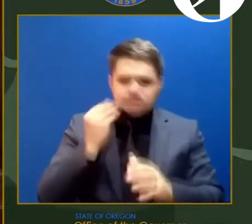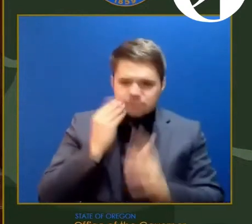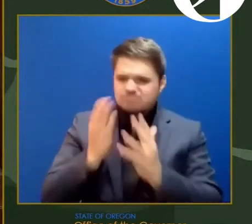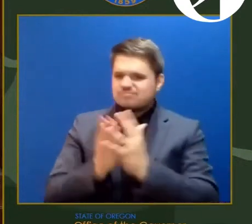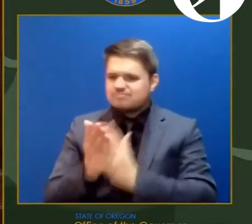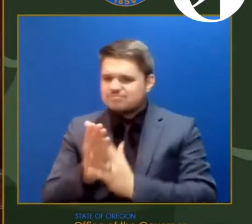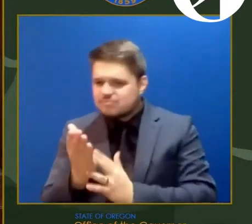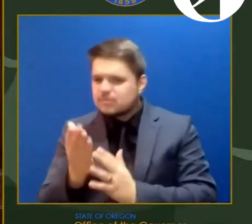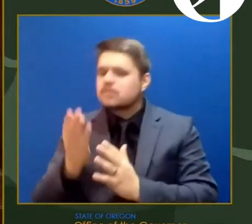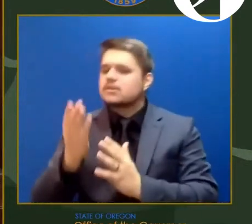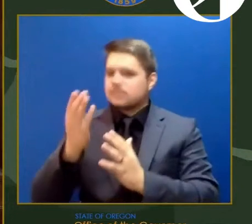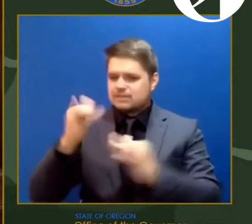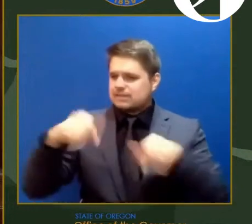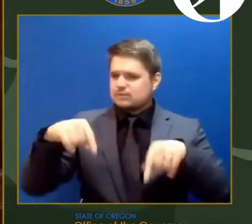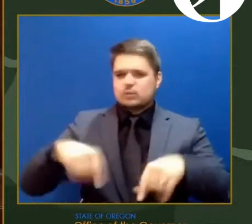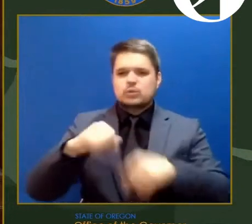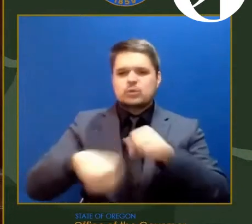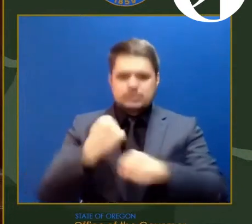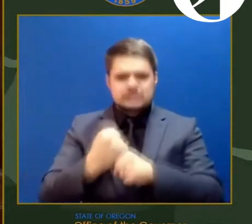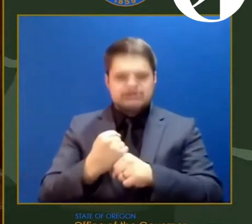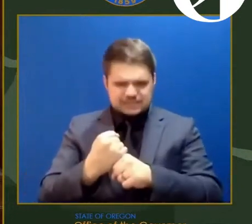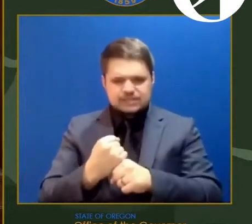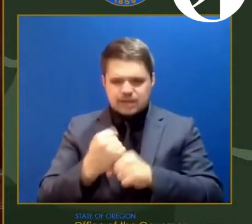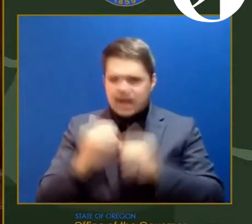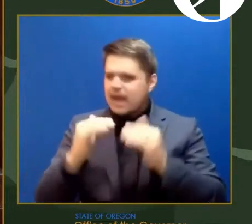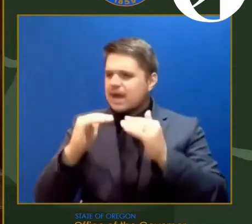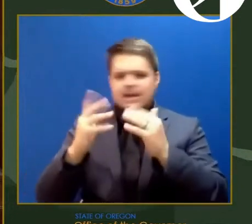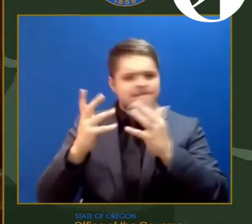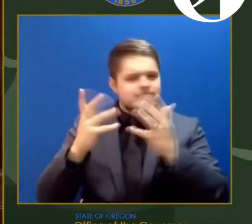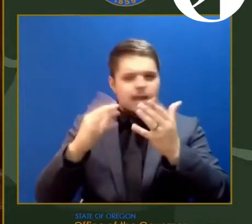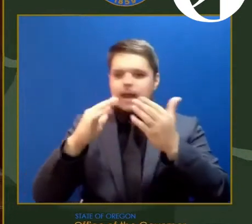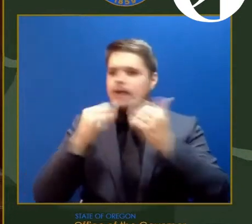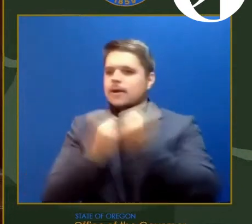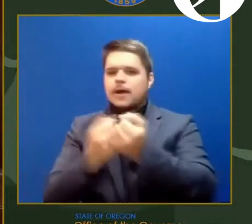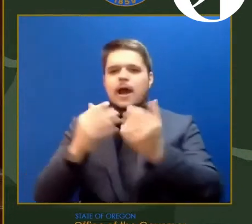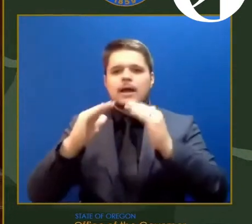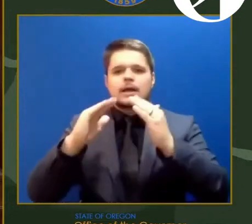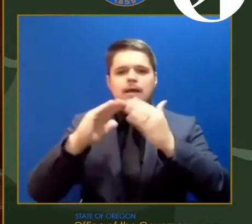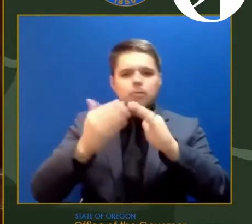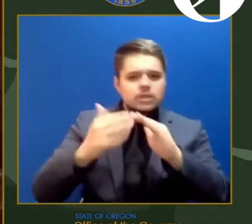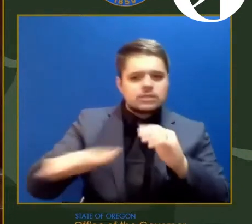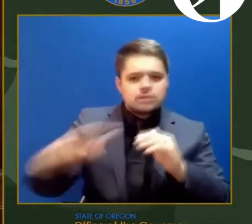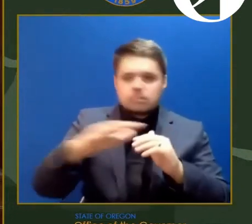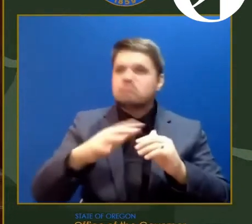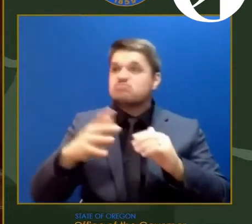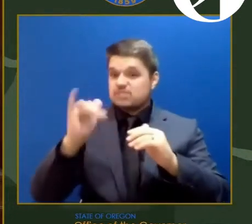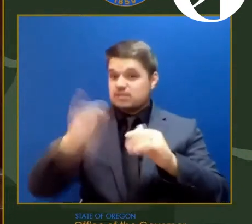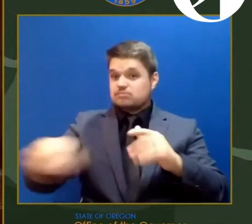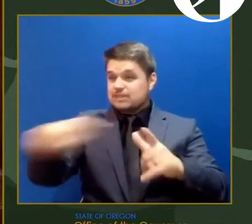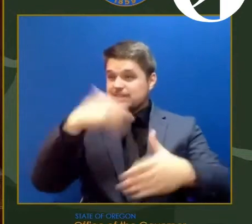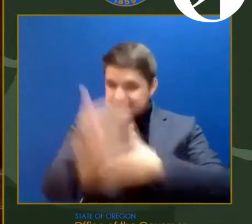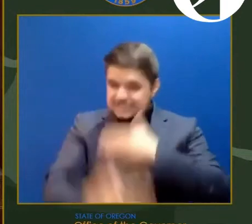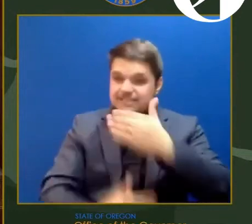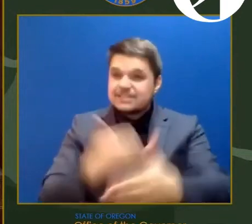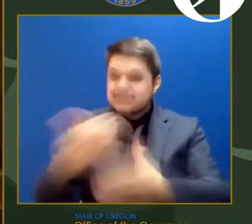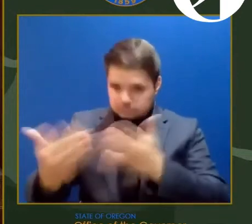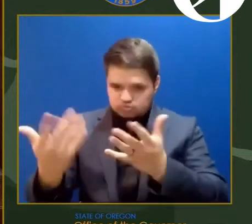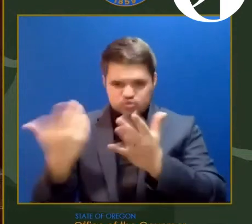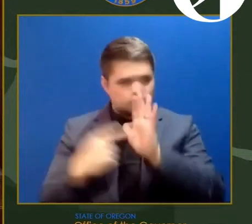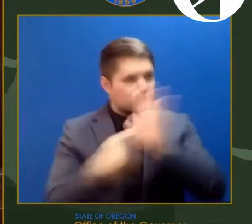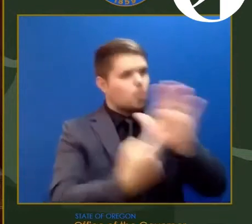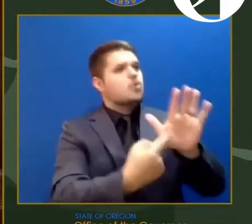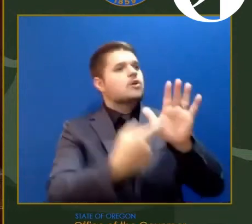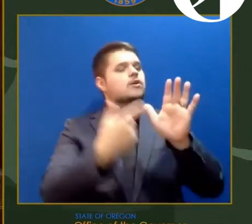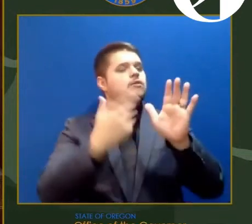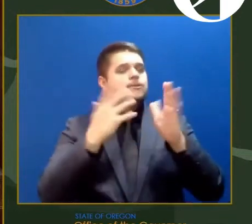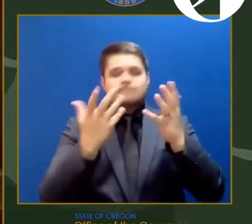are the very same communities that make Oregon the place we all love. I have been awestruck